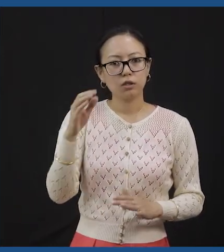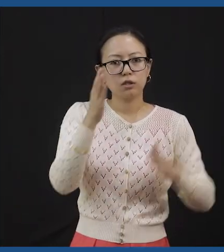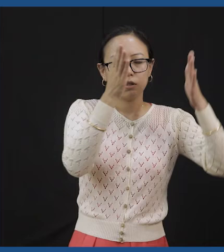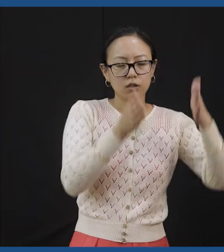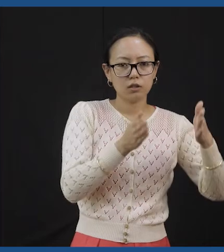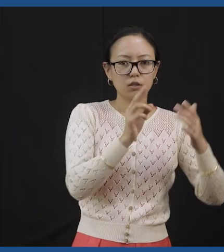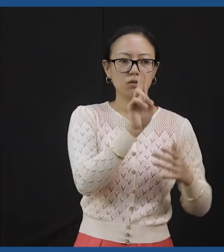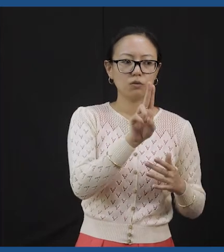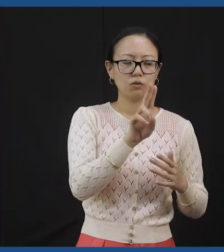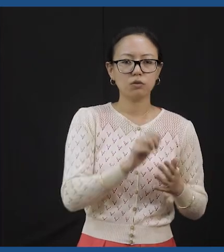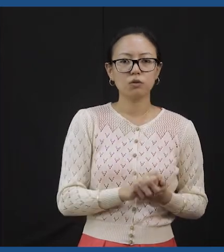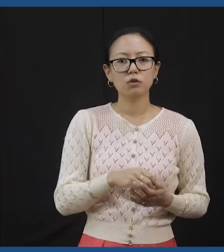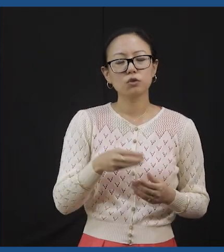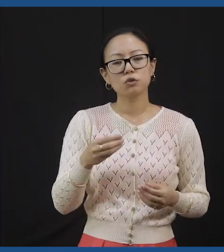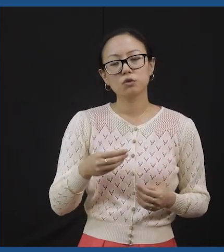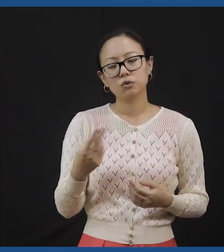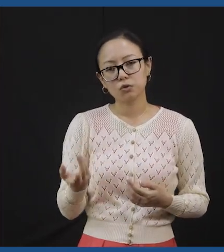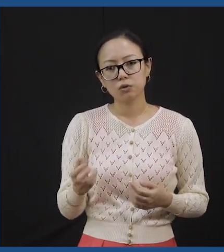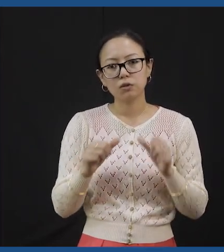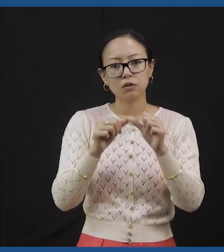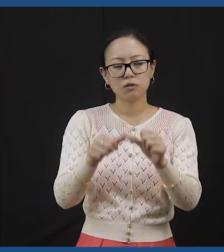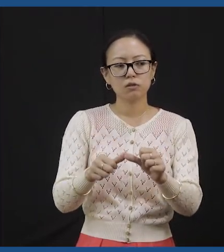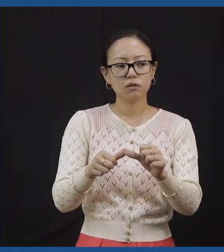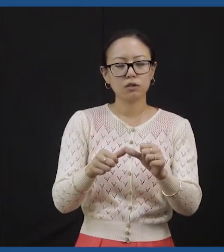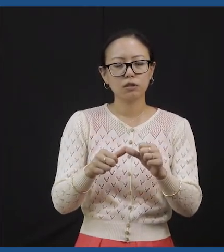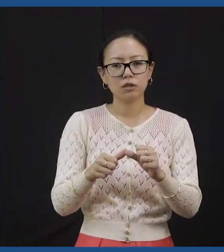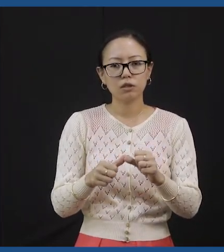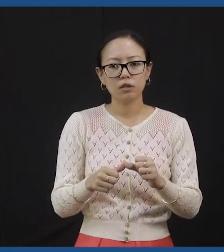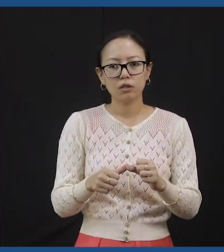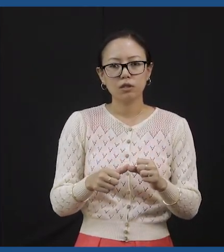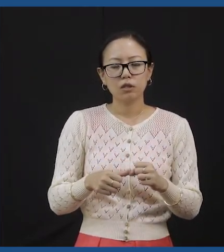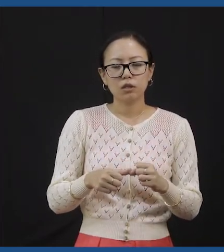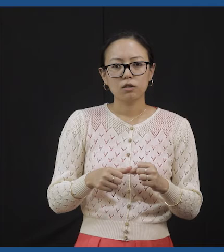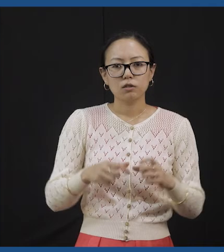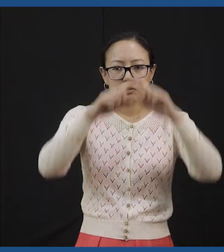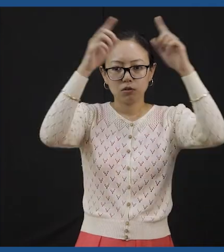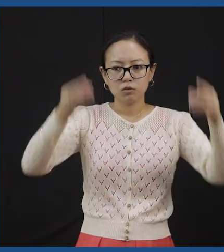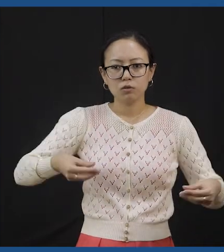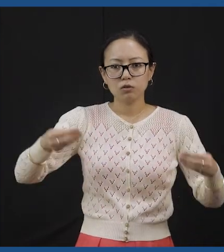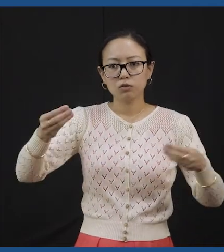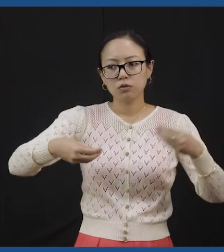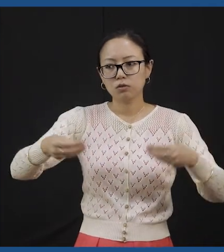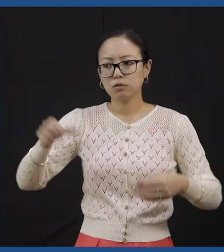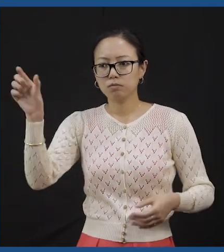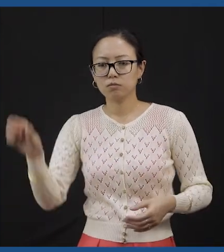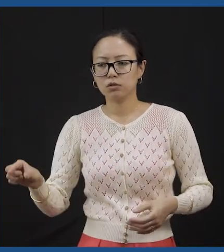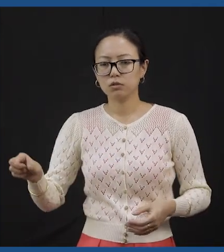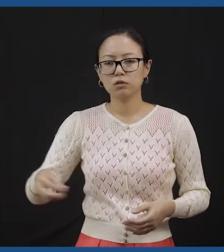29 bananas. Therefore, the shopkeeper sold 29